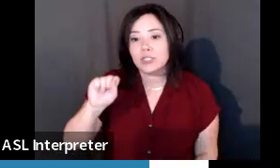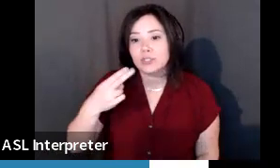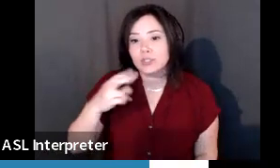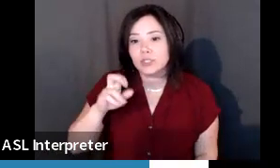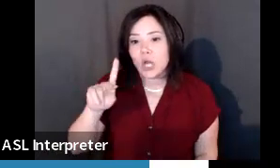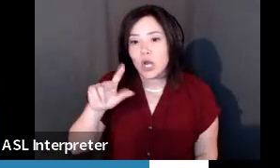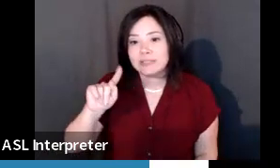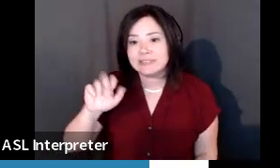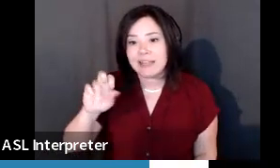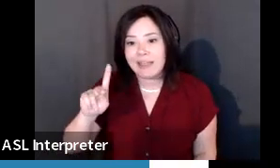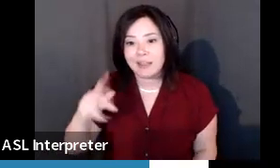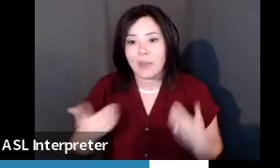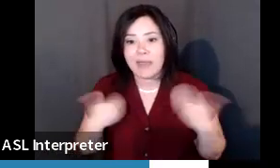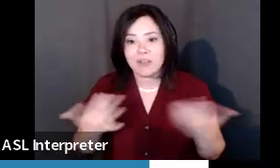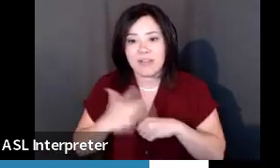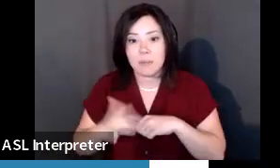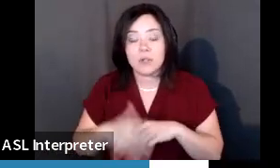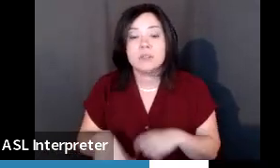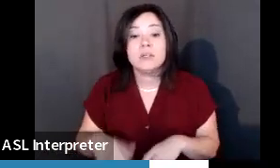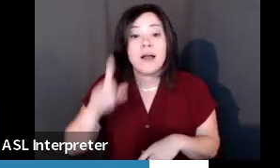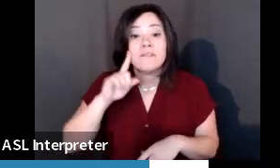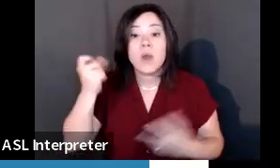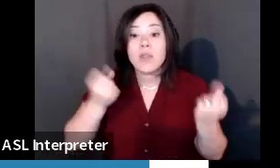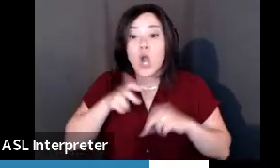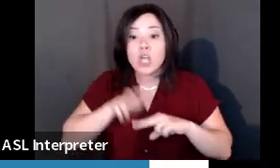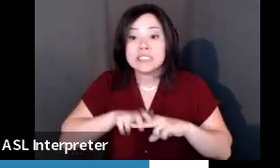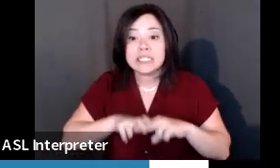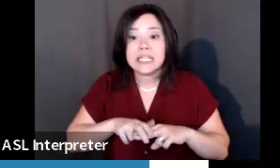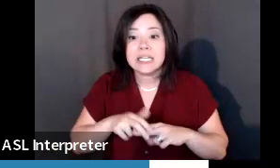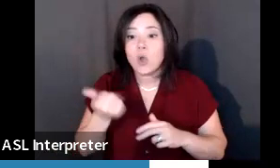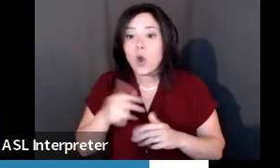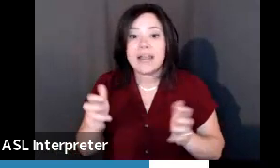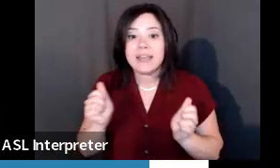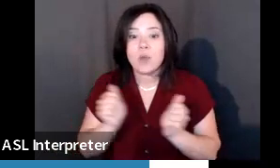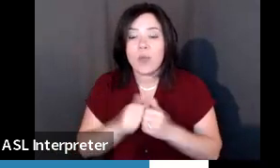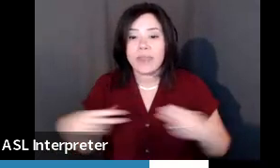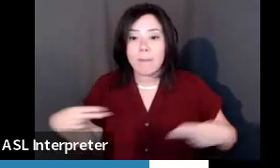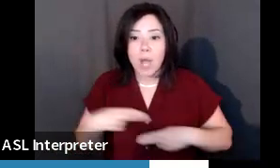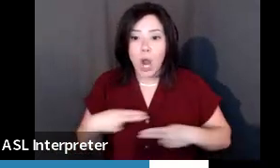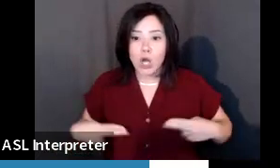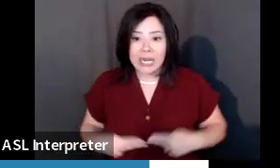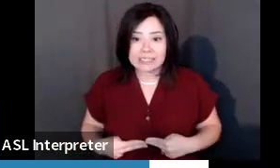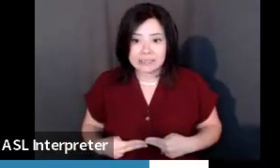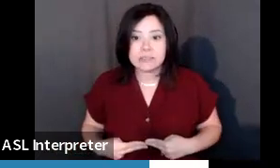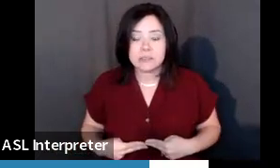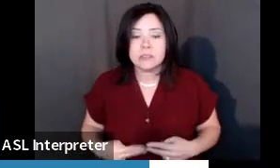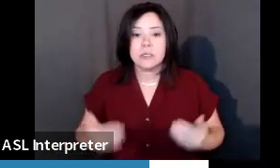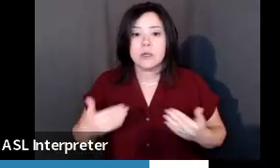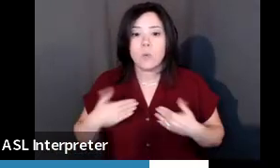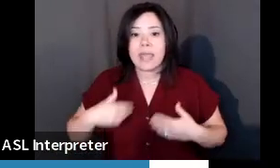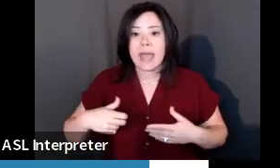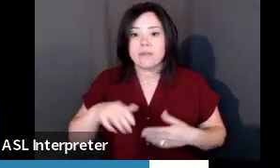inventory, for the car seat or anything that has a 5-point harness, we do have the unbuckle